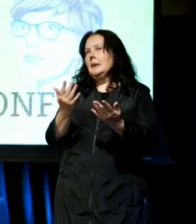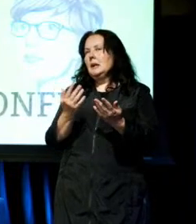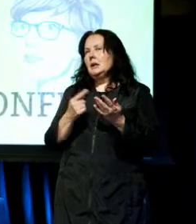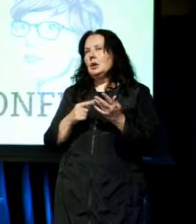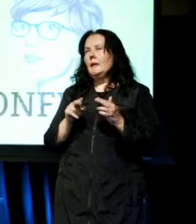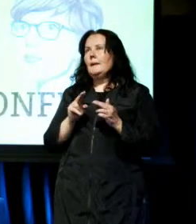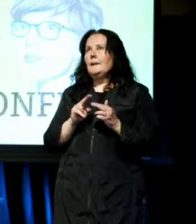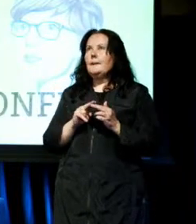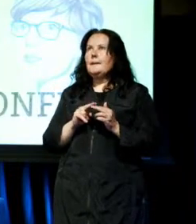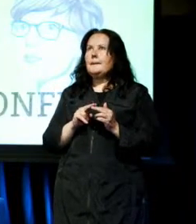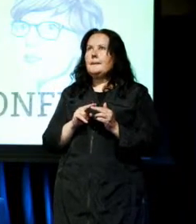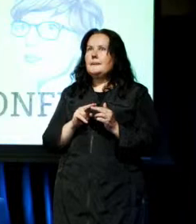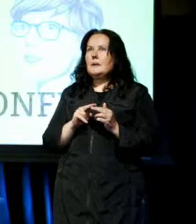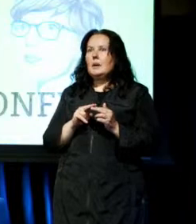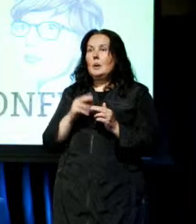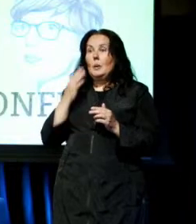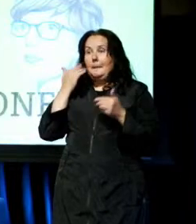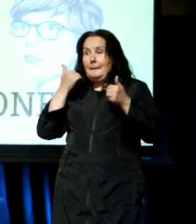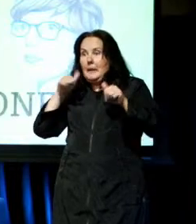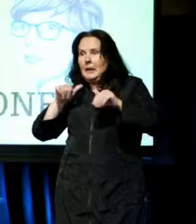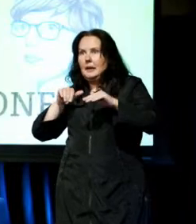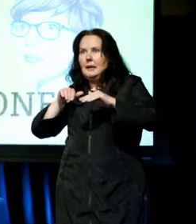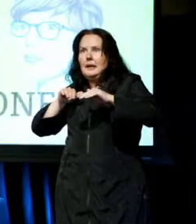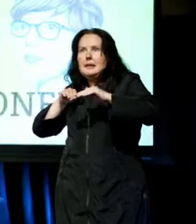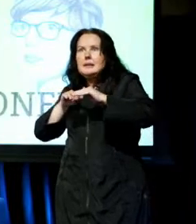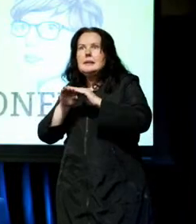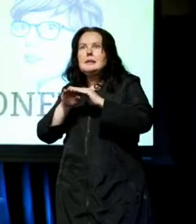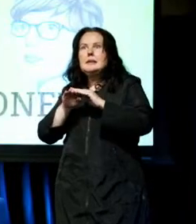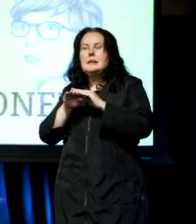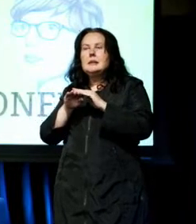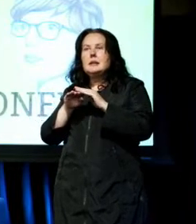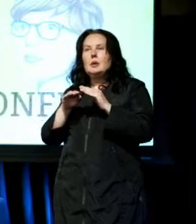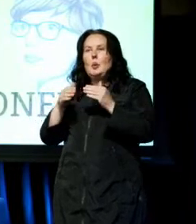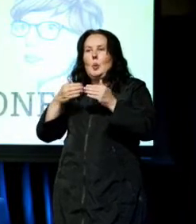so many of the foot in the door jobs that you get in the industry